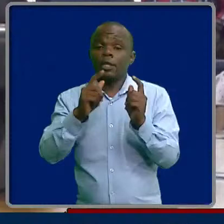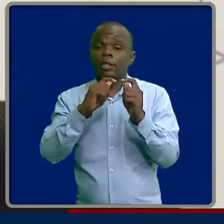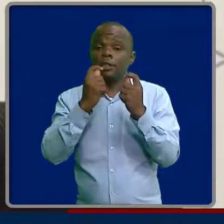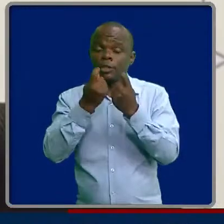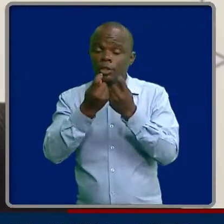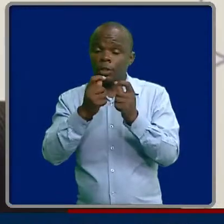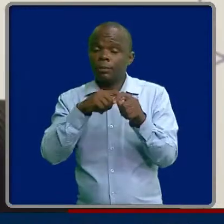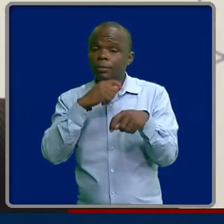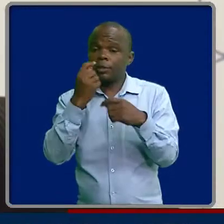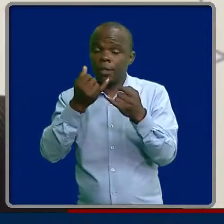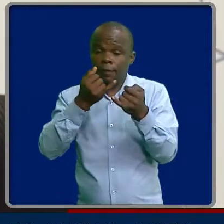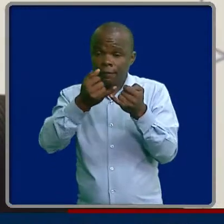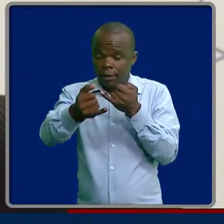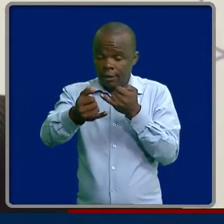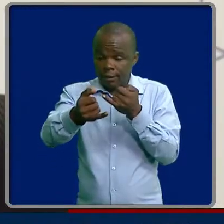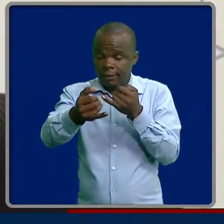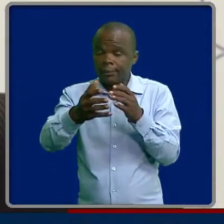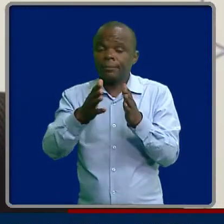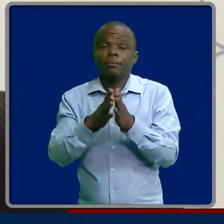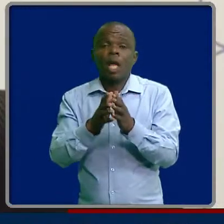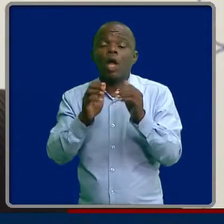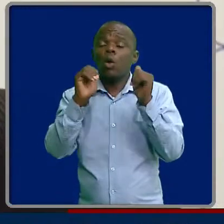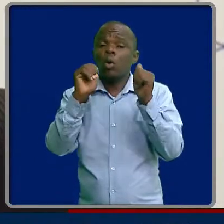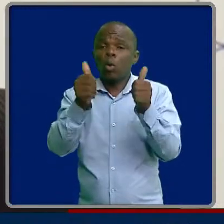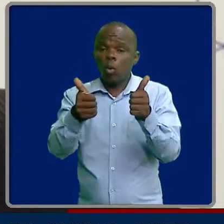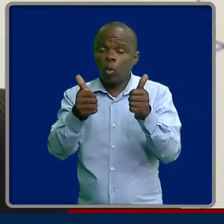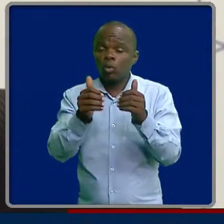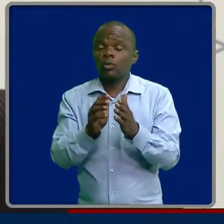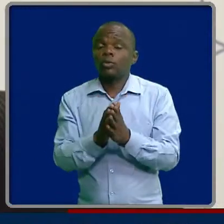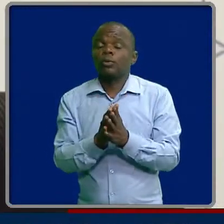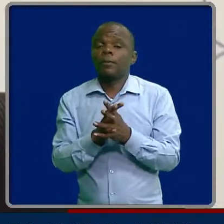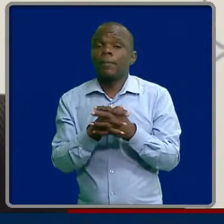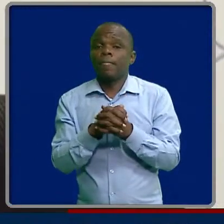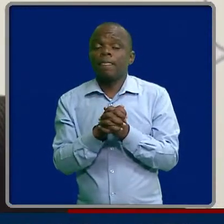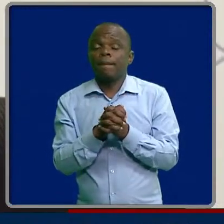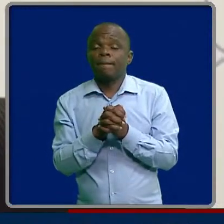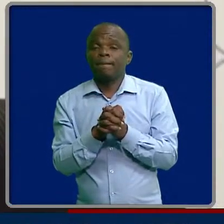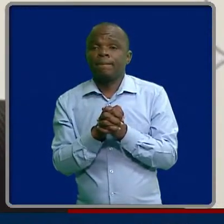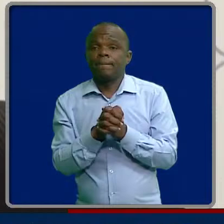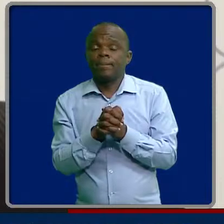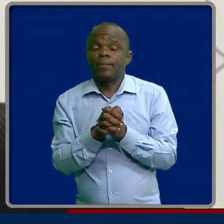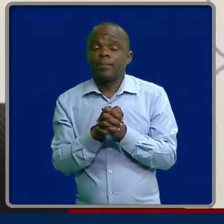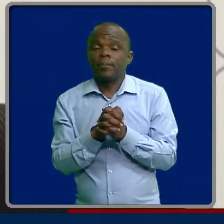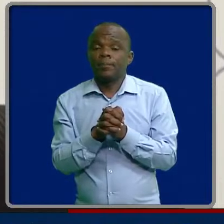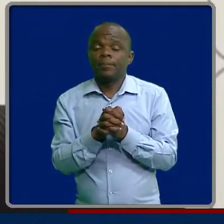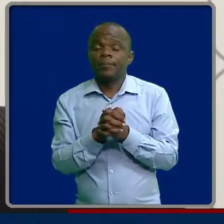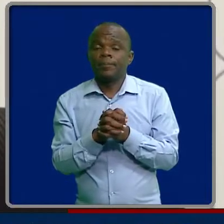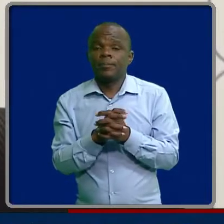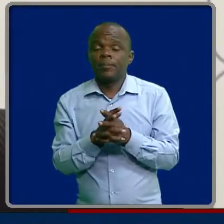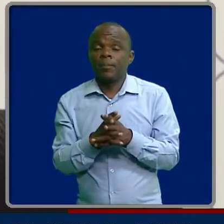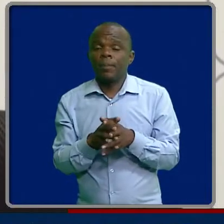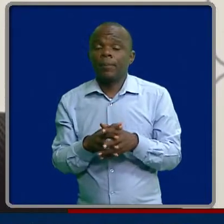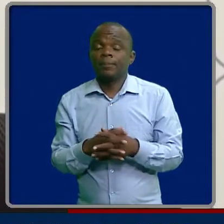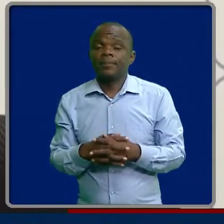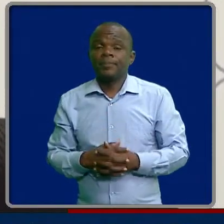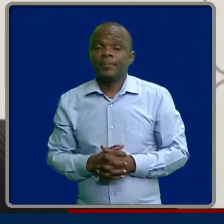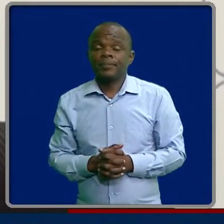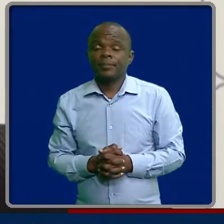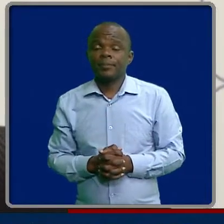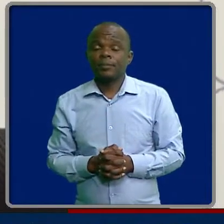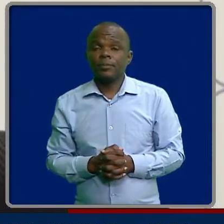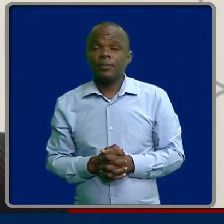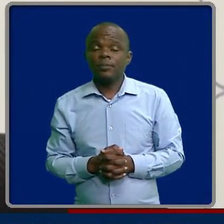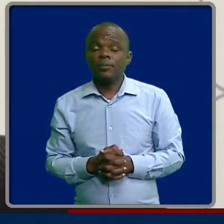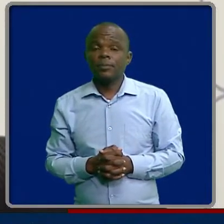very well. Isho njalo bengunene Mswazi omnyama kwaluthulo odunga endaba embelebeleni Mswazi bethe isidlabe swaka